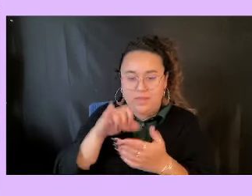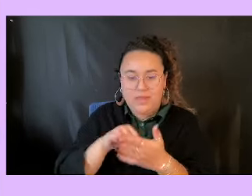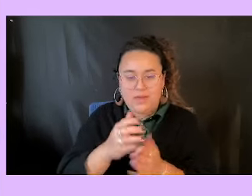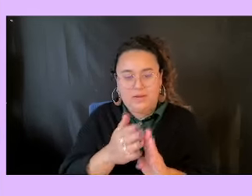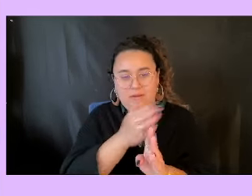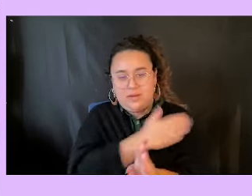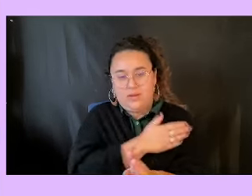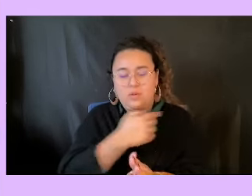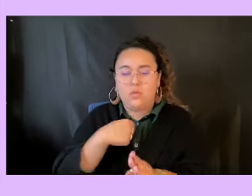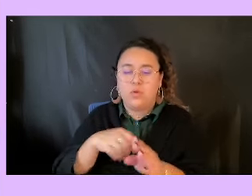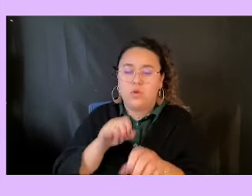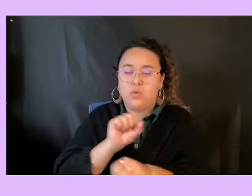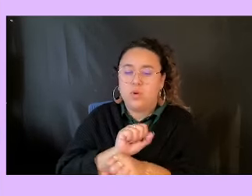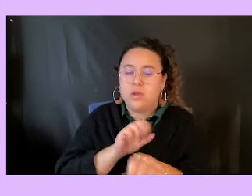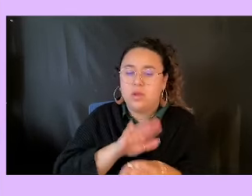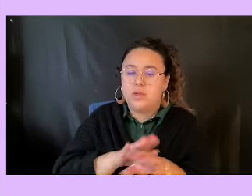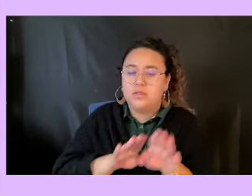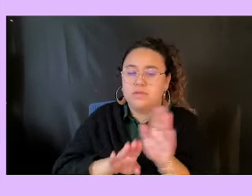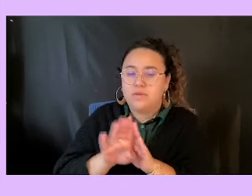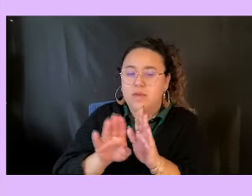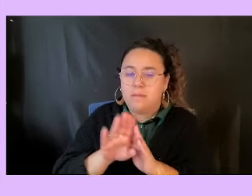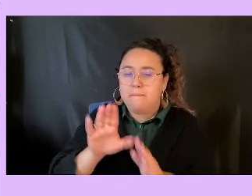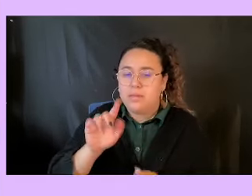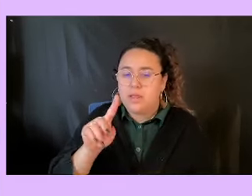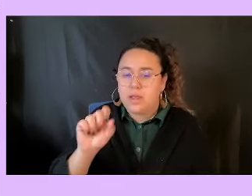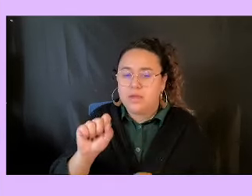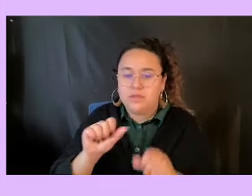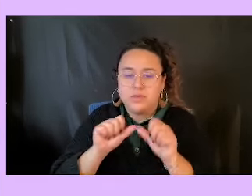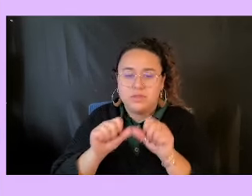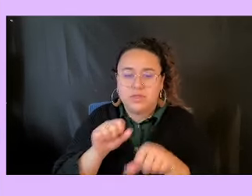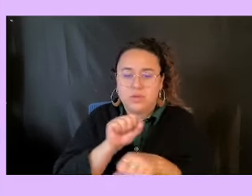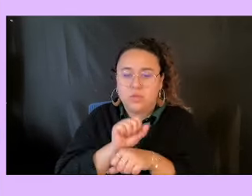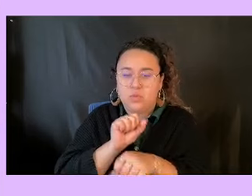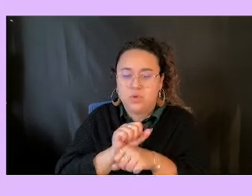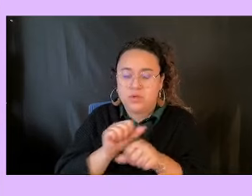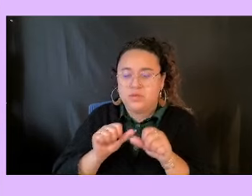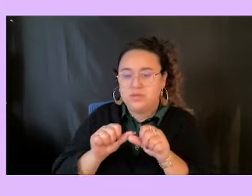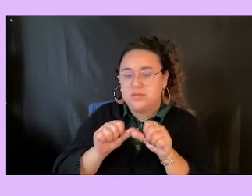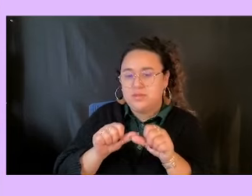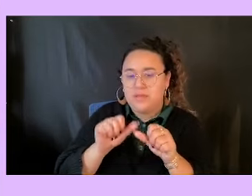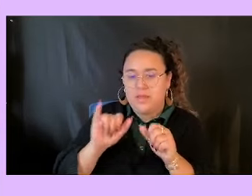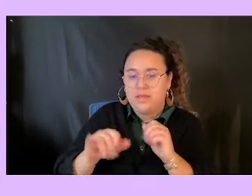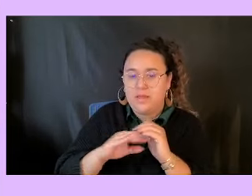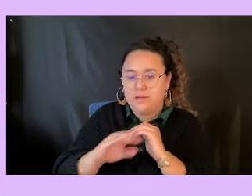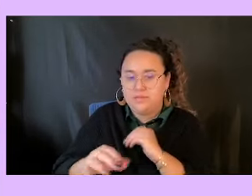building blocks for, right, to continue the work and make it sustainable. Thank you.